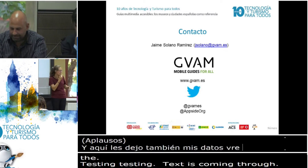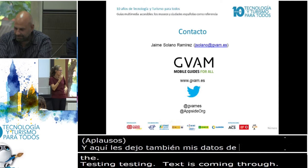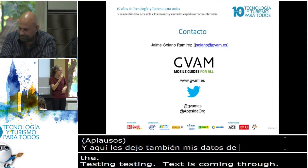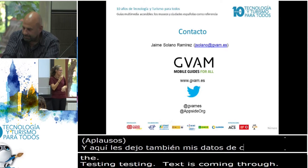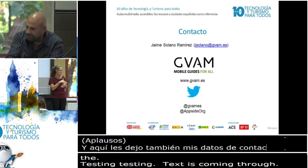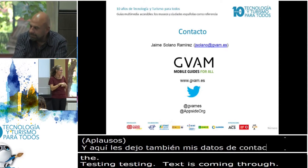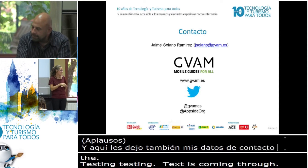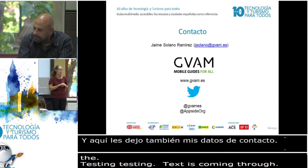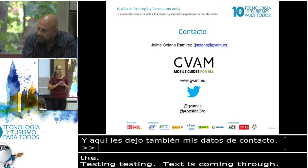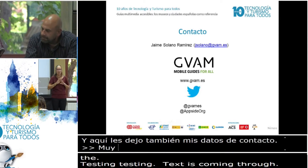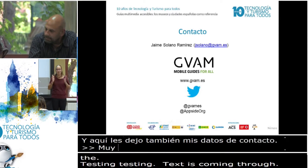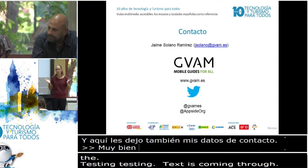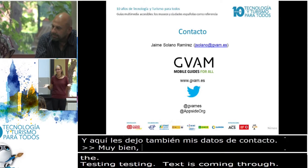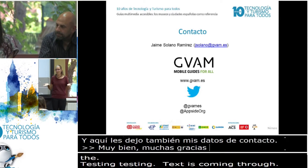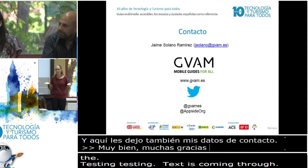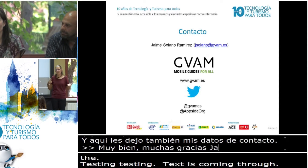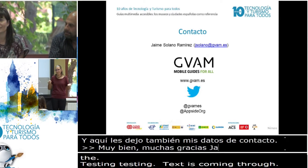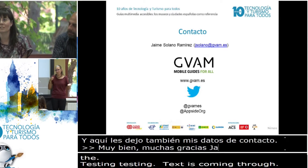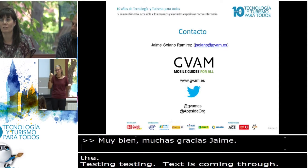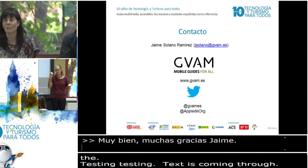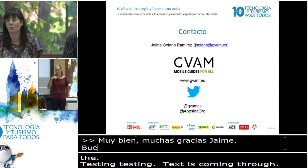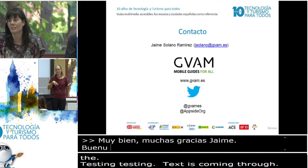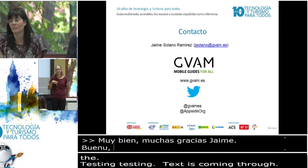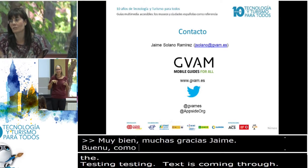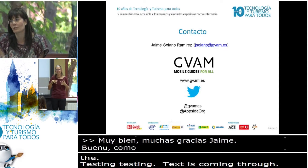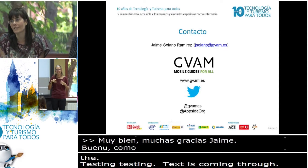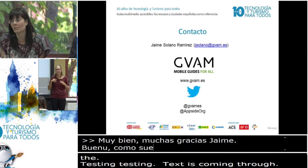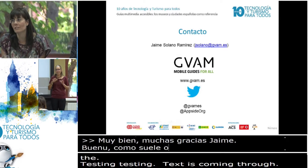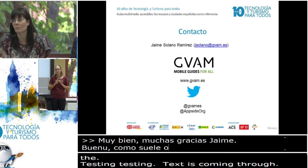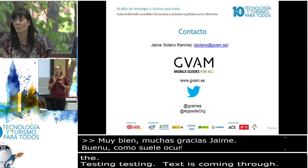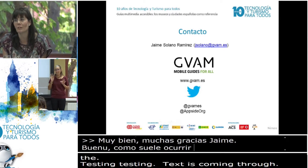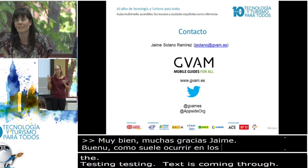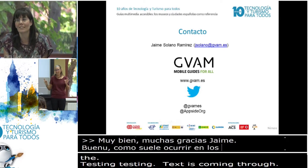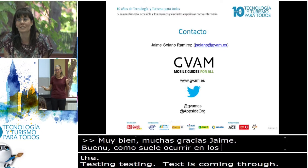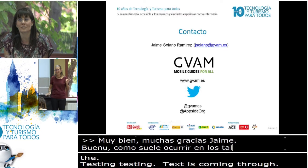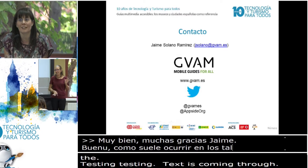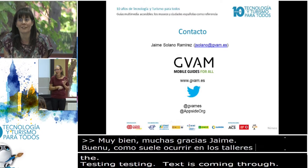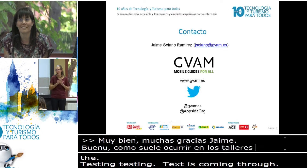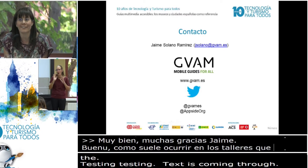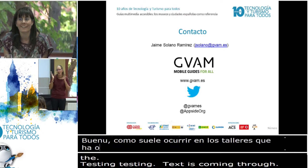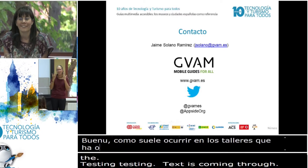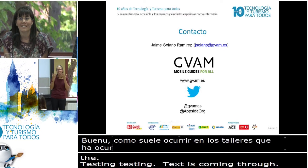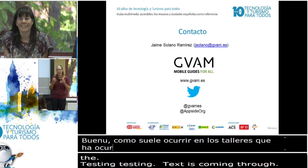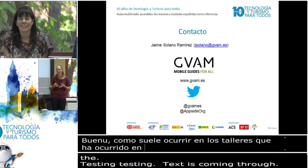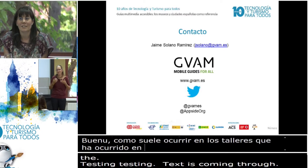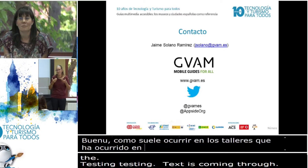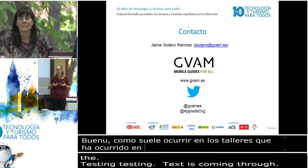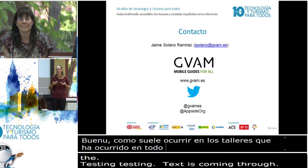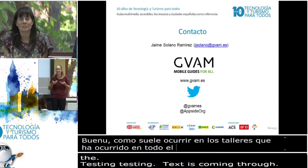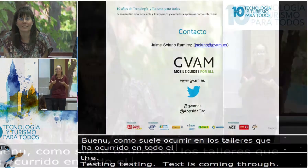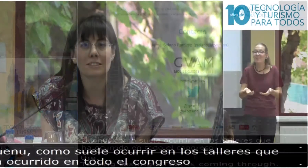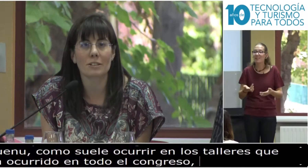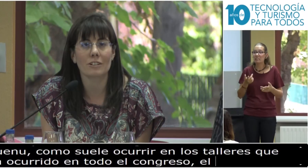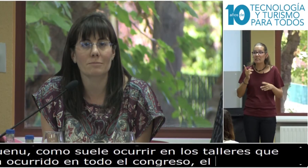to ask me any questions. Thank you, Enrique. Well, as it has happened in many of the workshops during